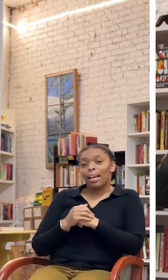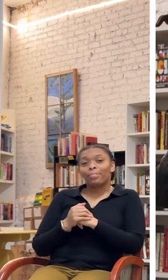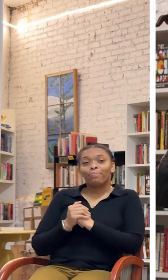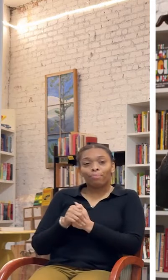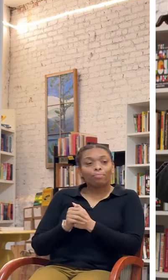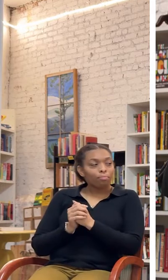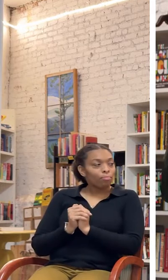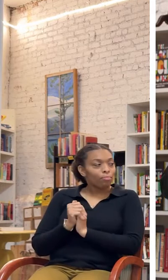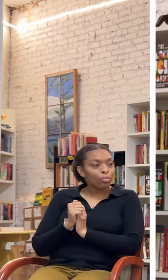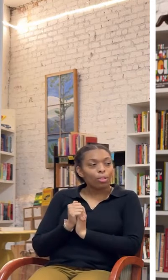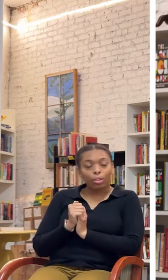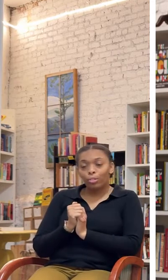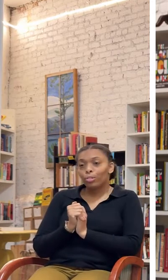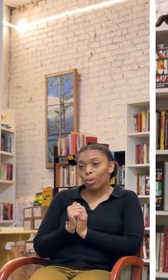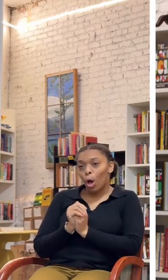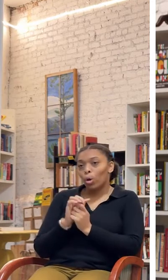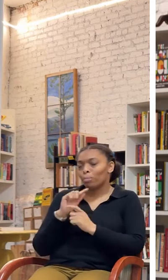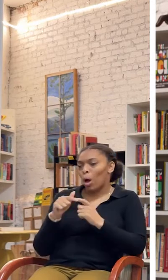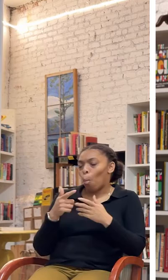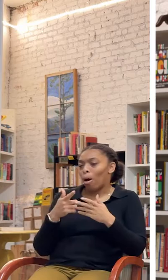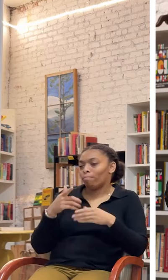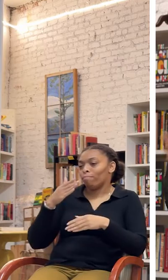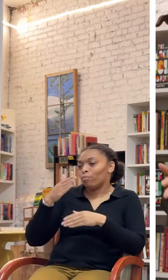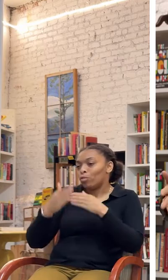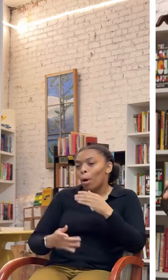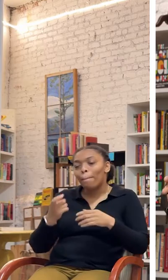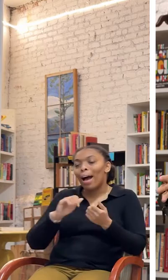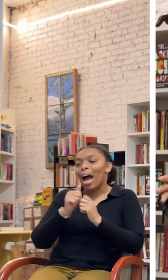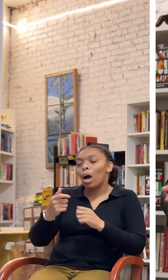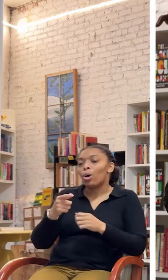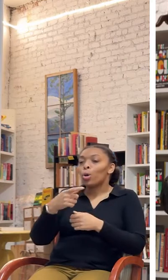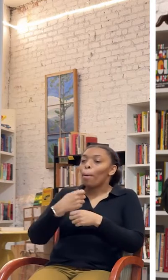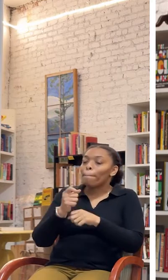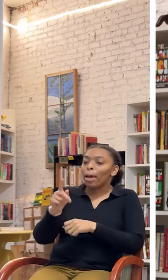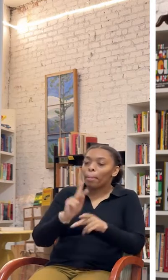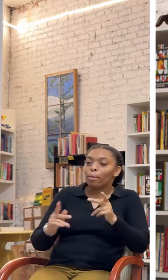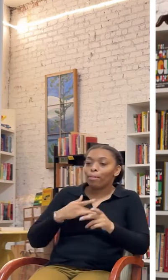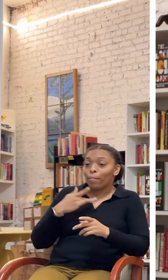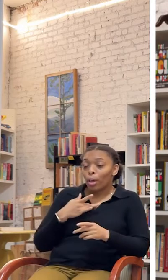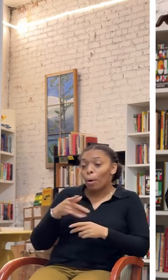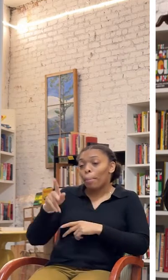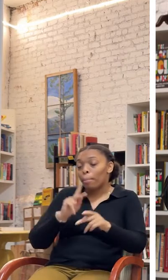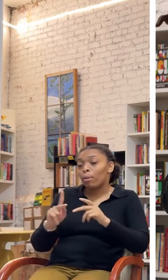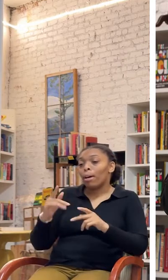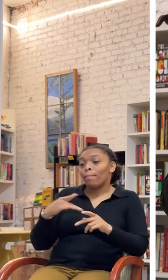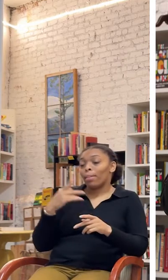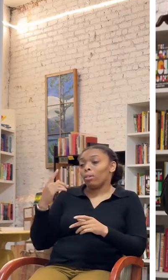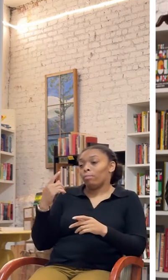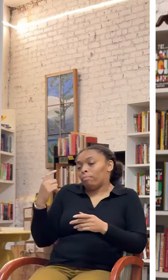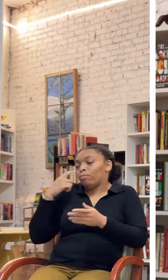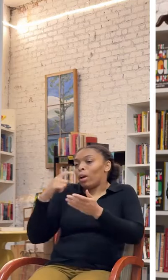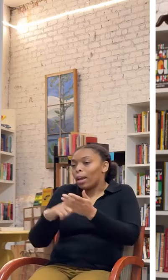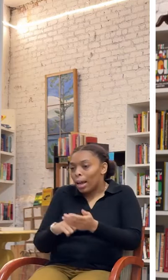it's more about the product or what gets created or what's done, but it's like how you make people feel. Like you make people feel seen. You make them